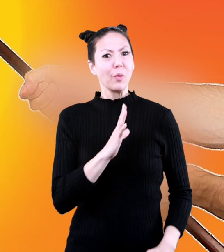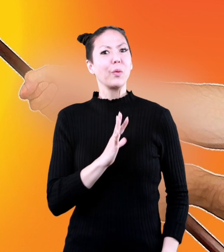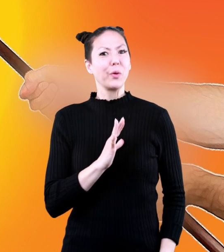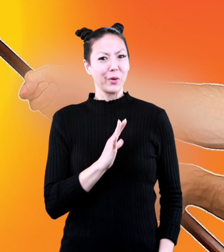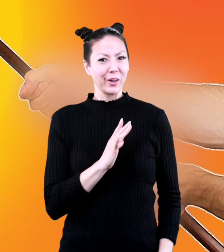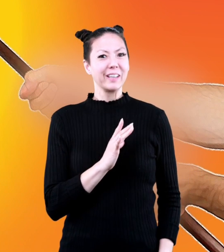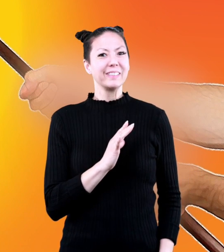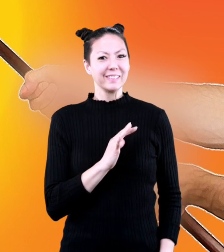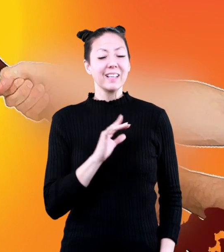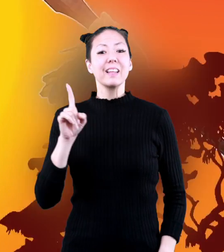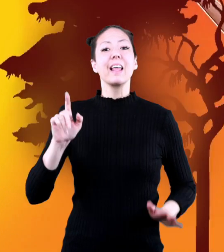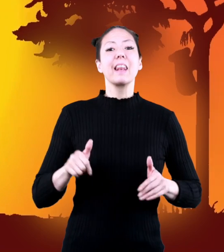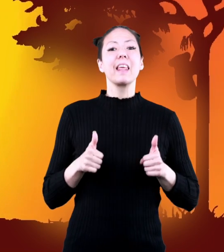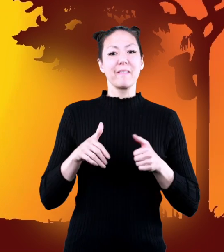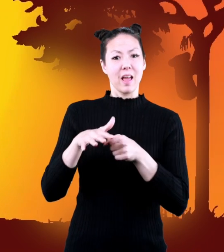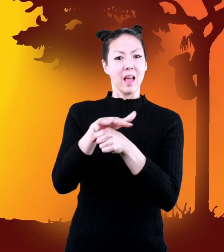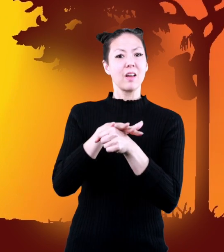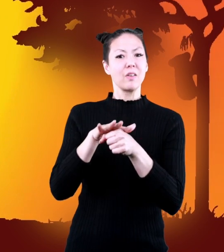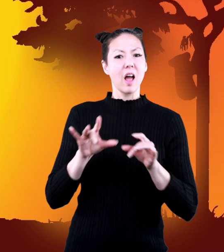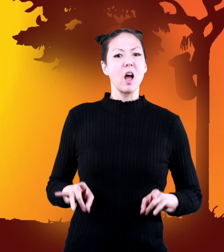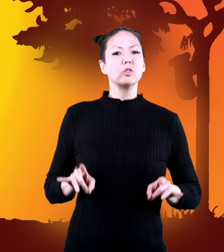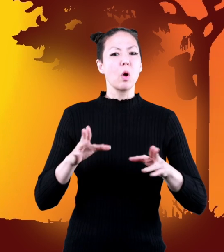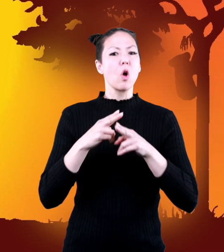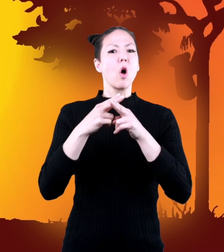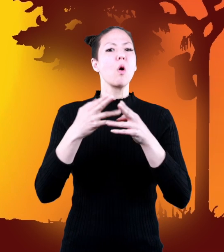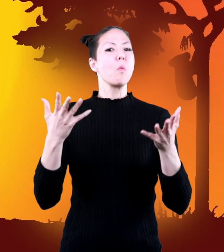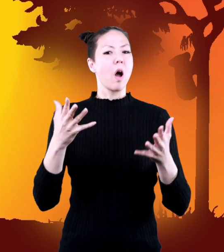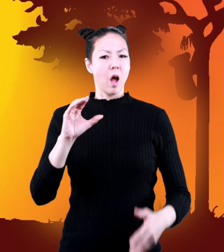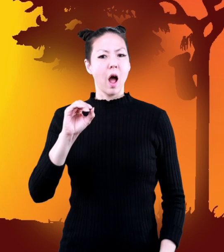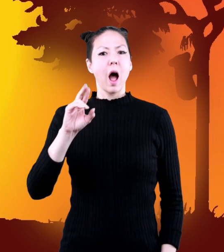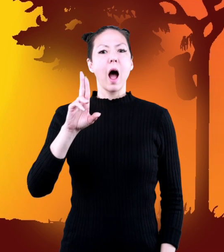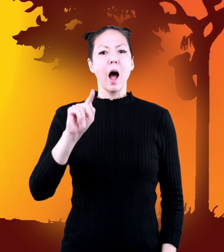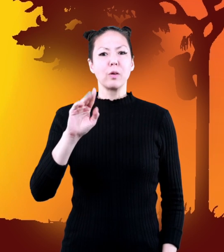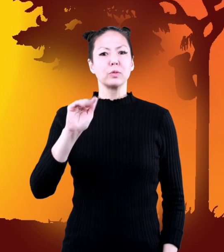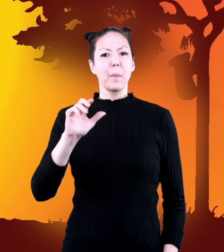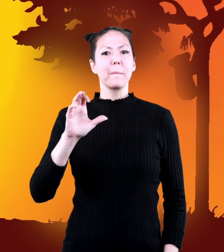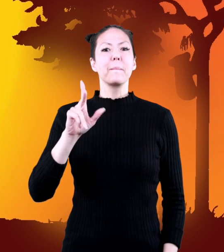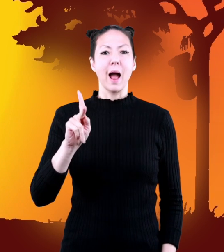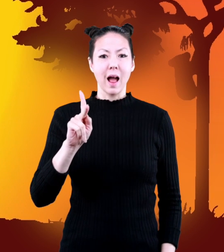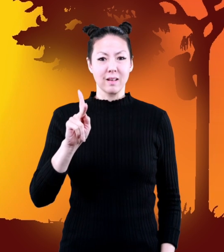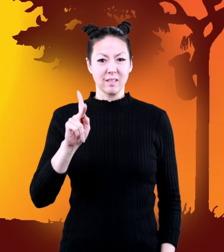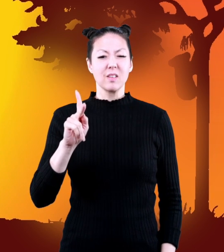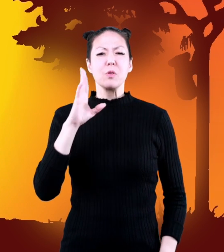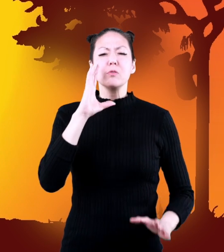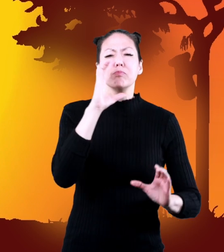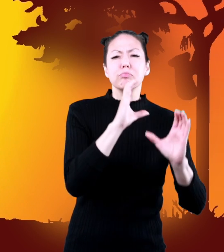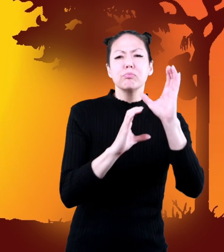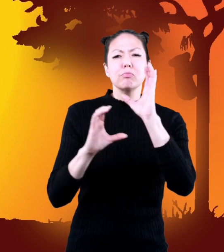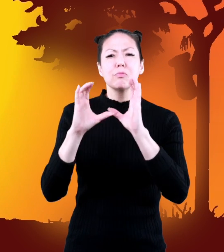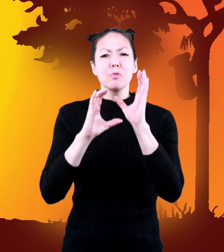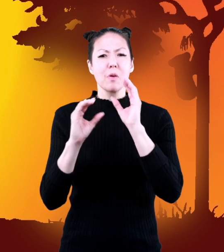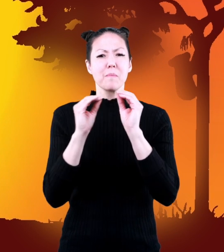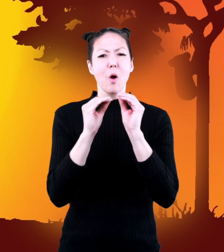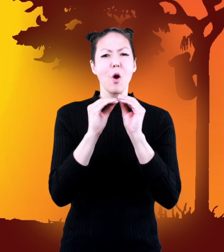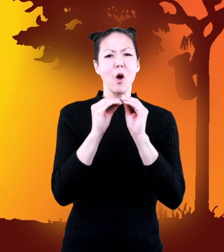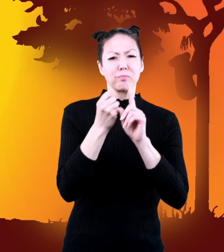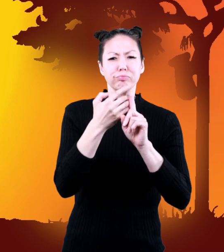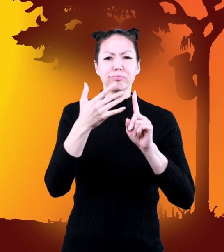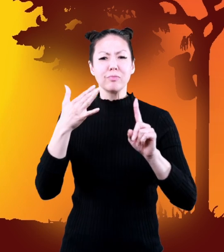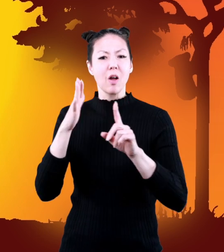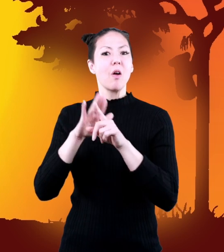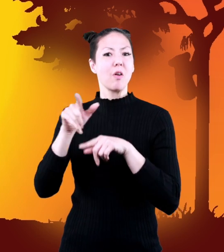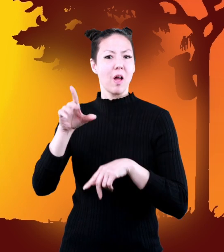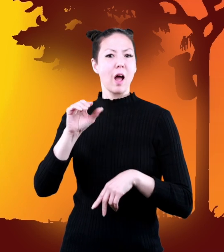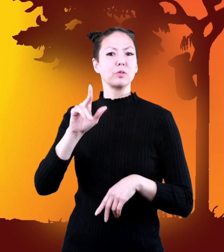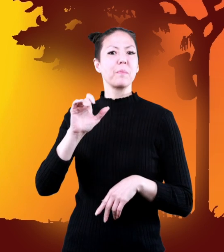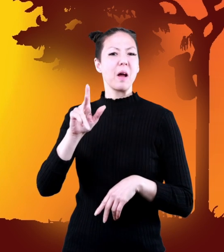boomerang. Cool! They live in an area of Australia called the Outback. We will explore more